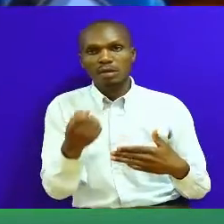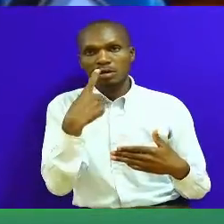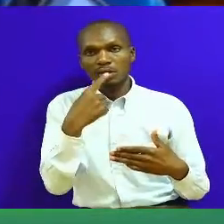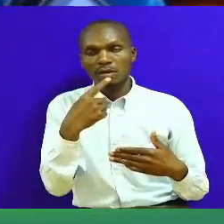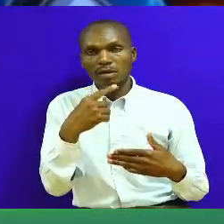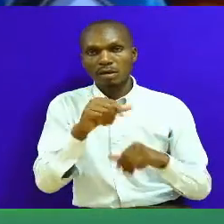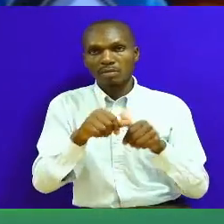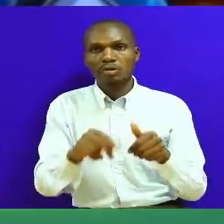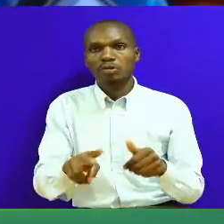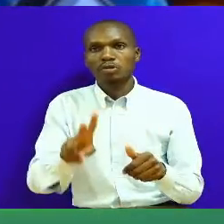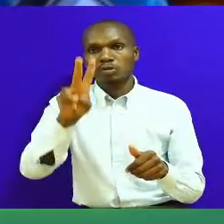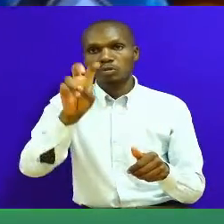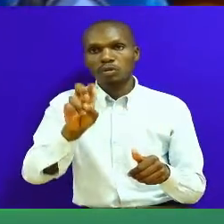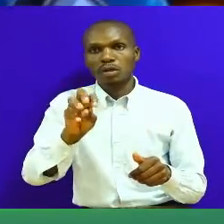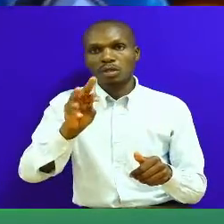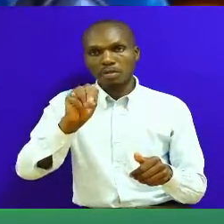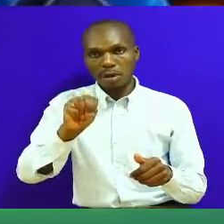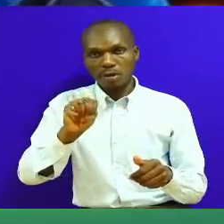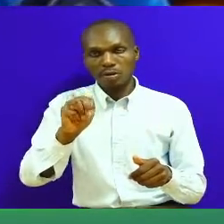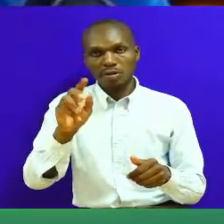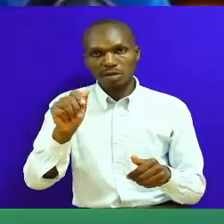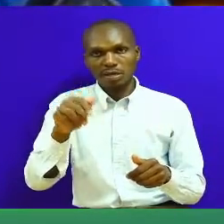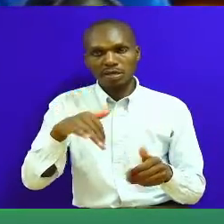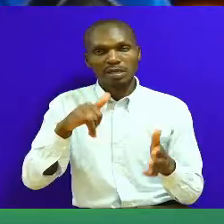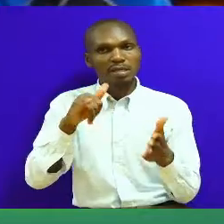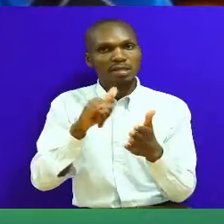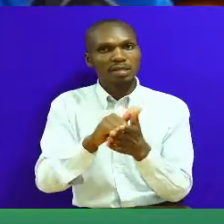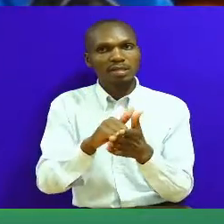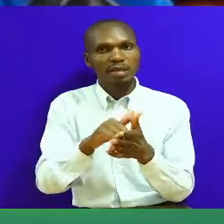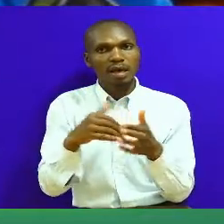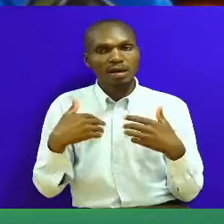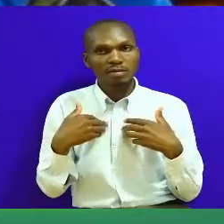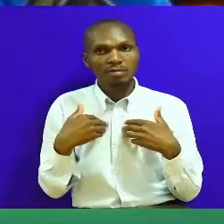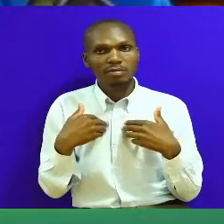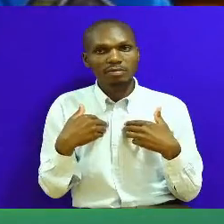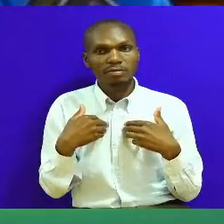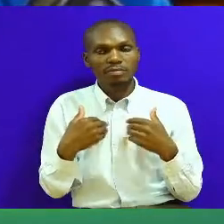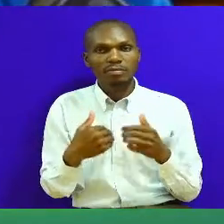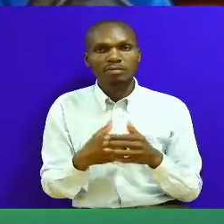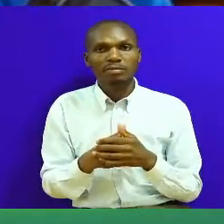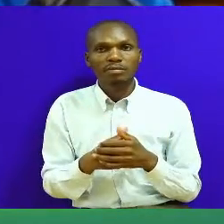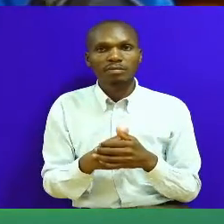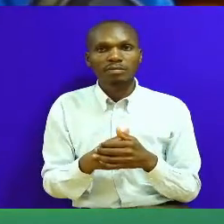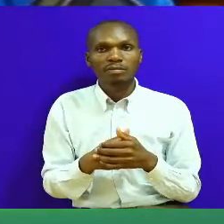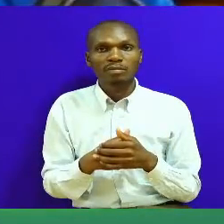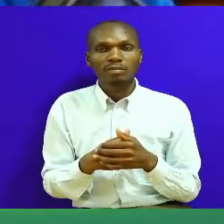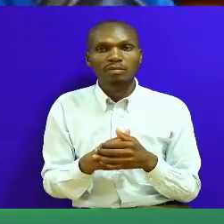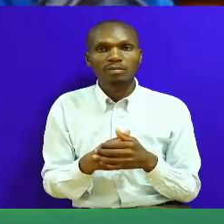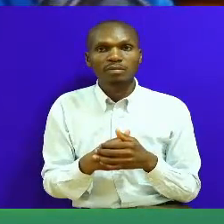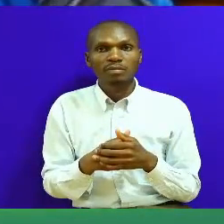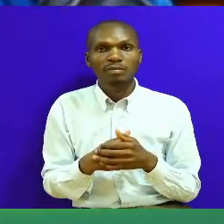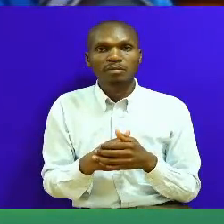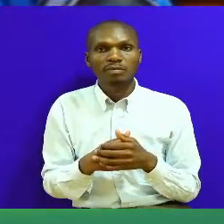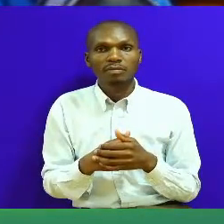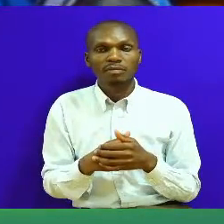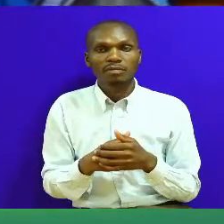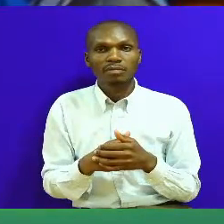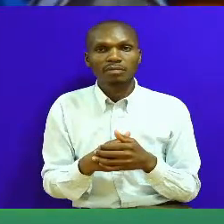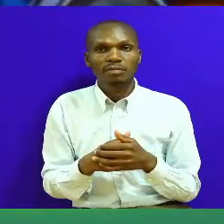emerongebere. Maliogo ya abuate analgesics na antibiotics. Abuate gloves